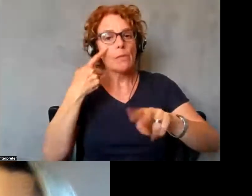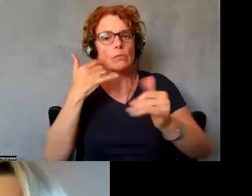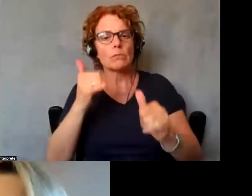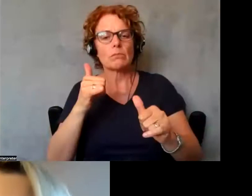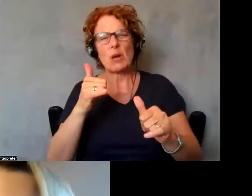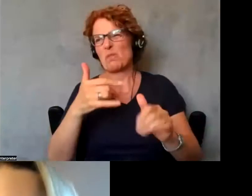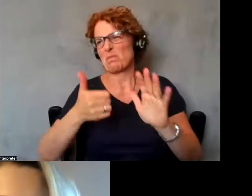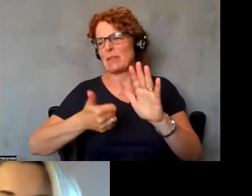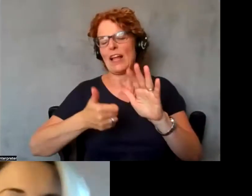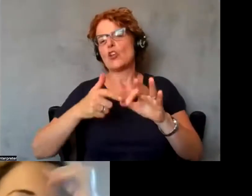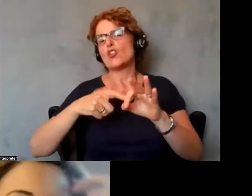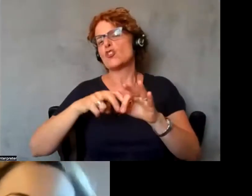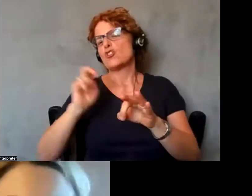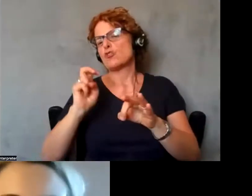months.